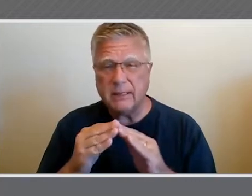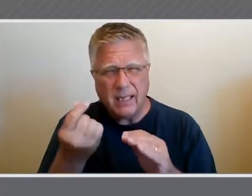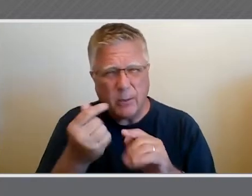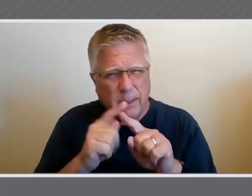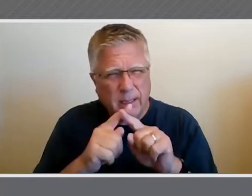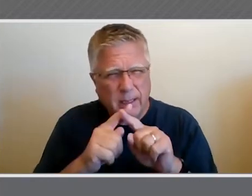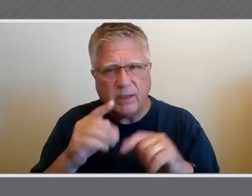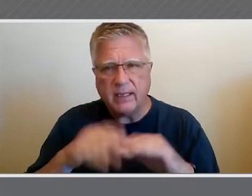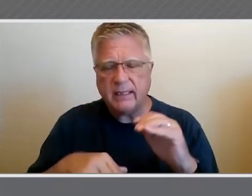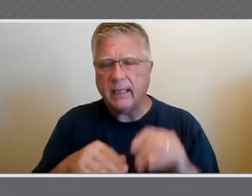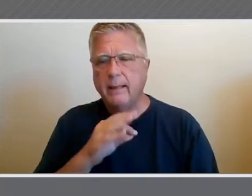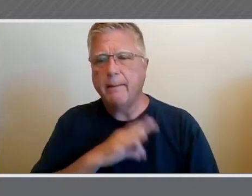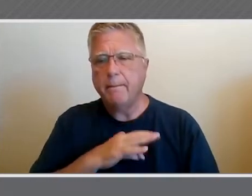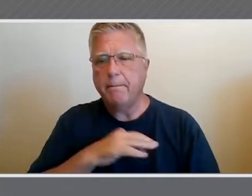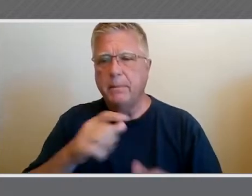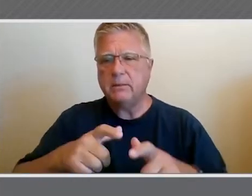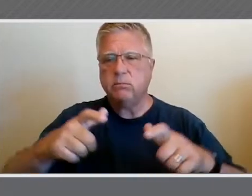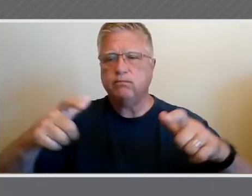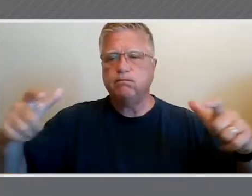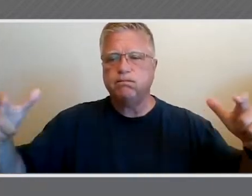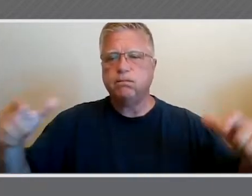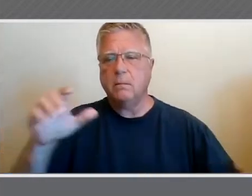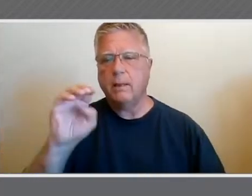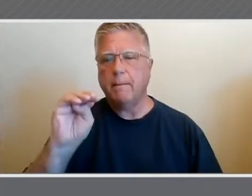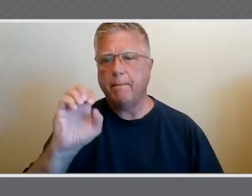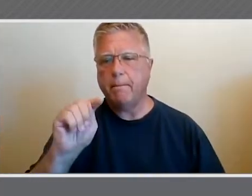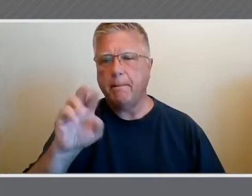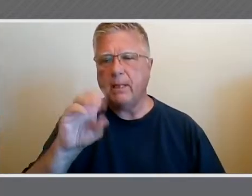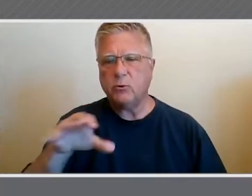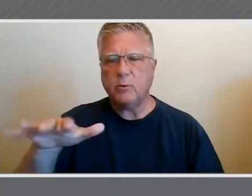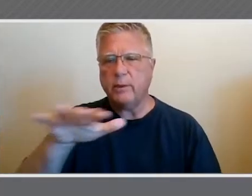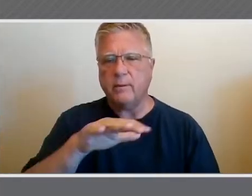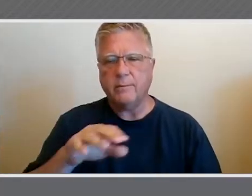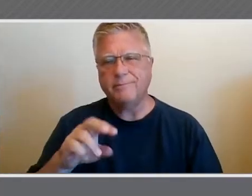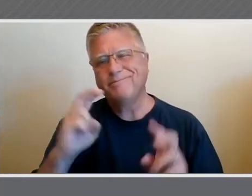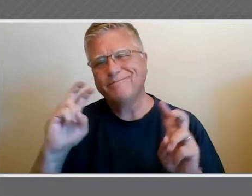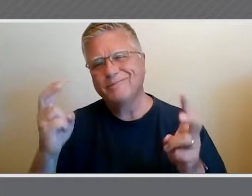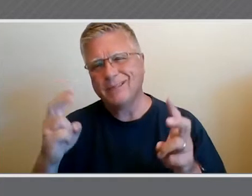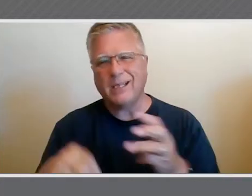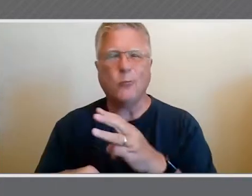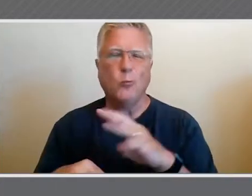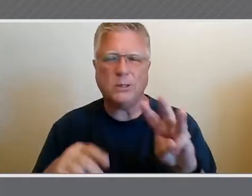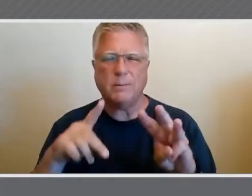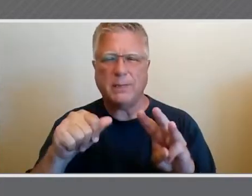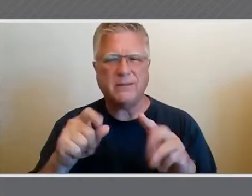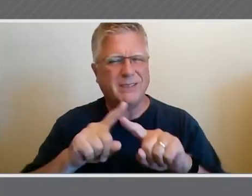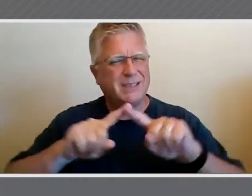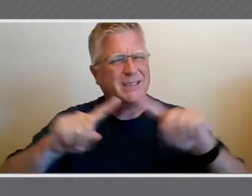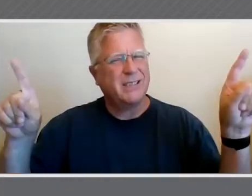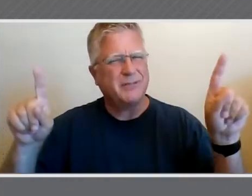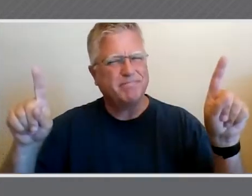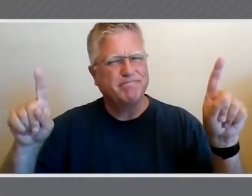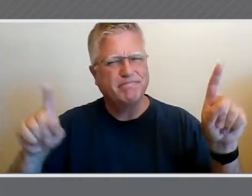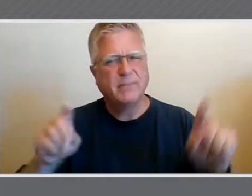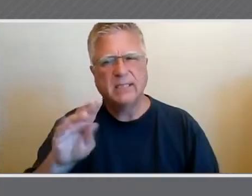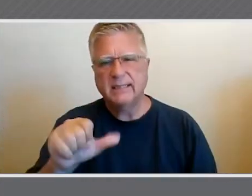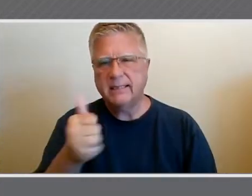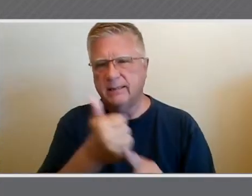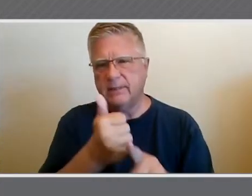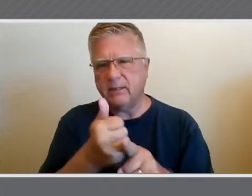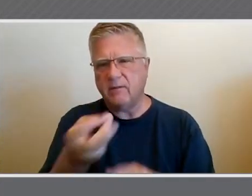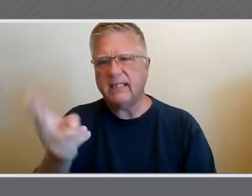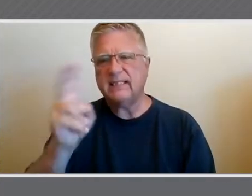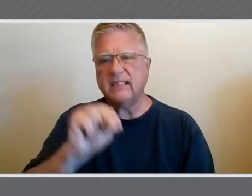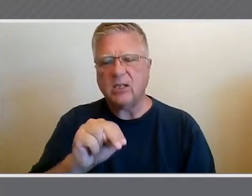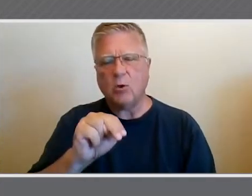than the Pittsburgh metropolitan region or Western Pennsylvania. So the city as its own entity does